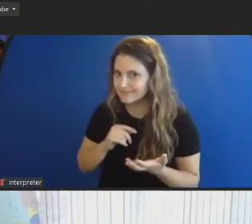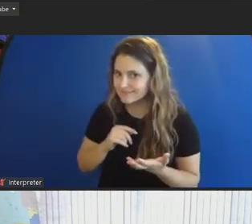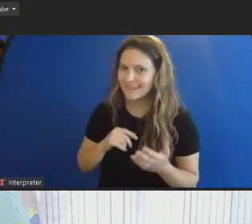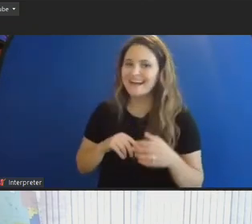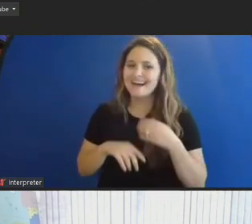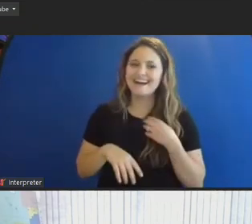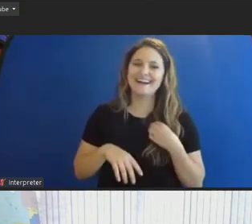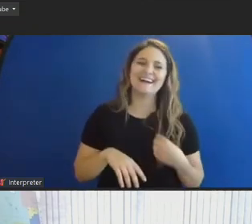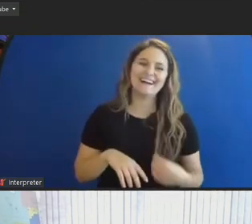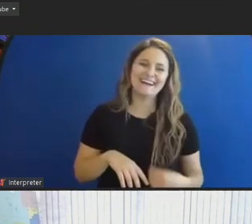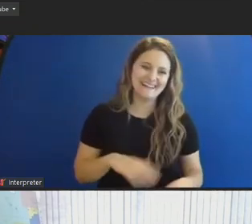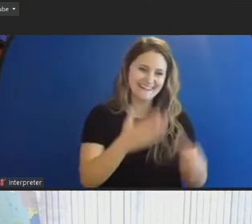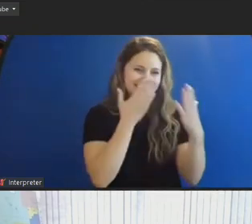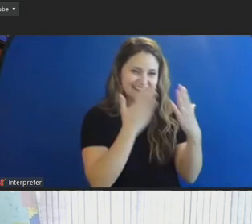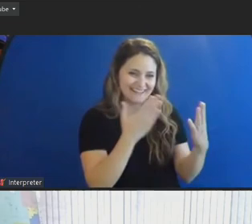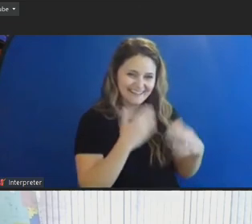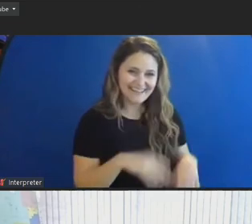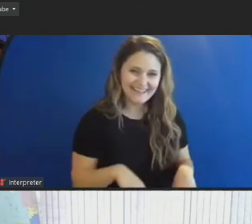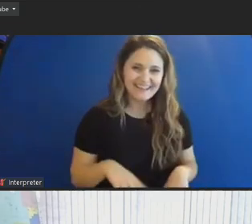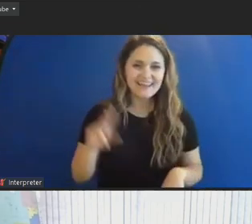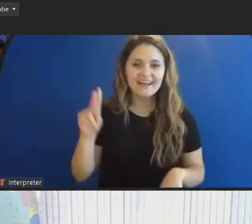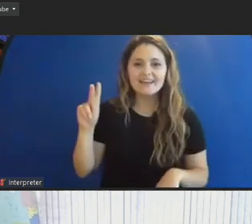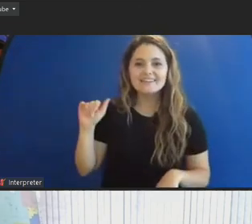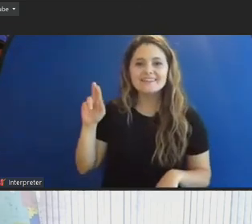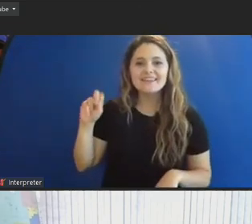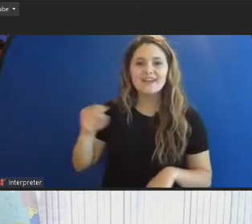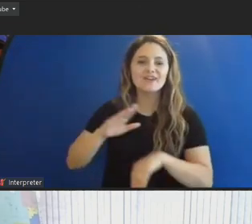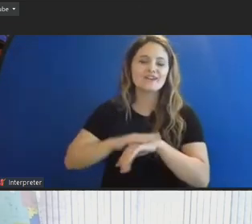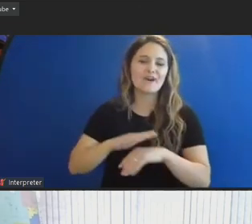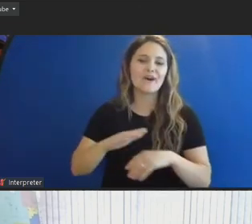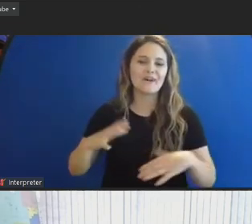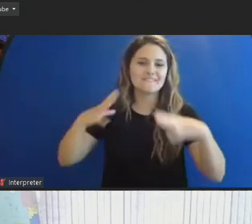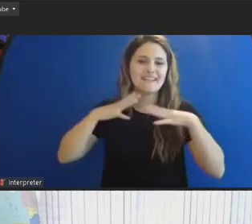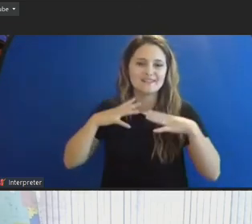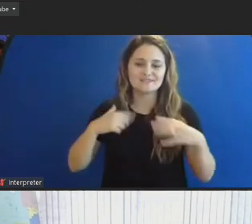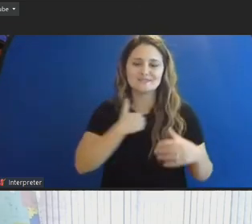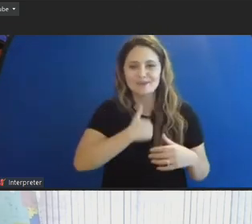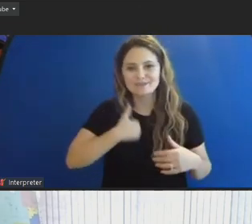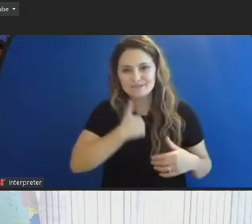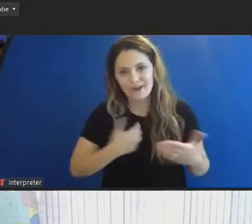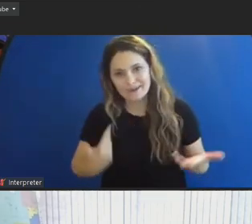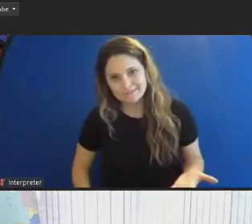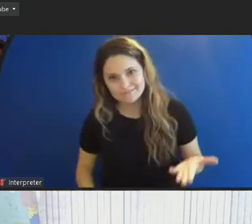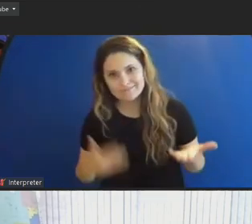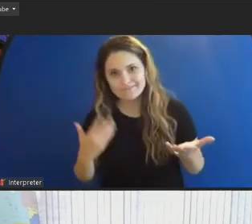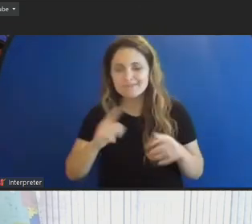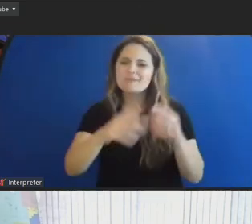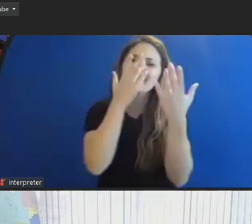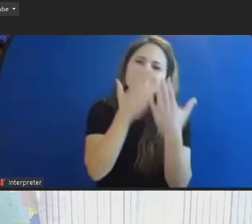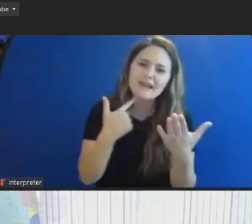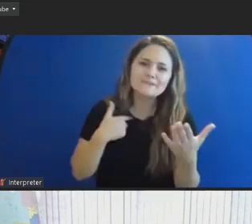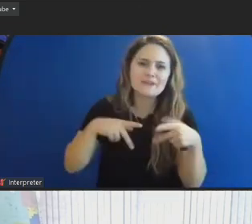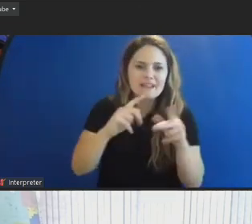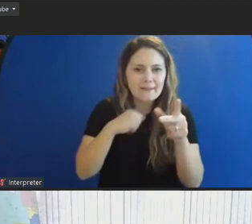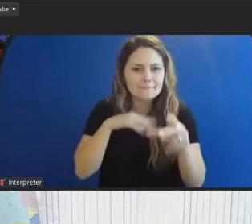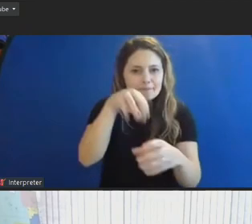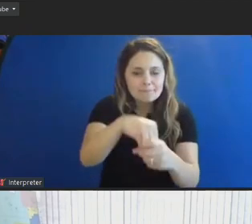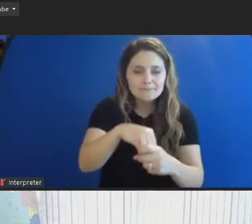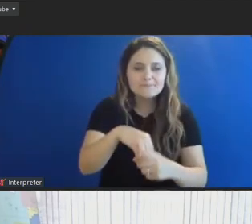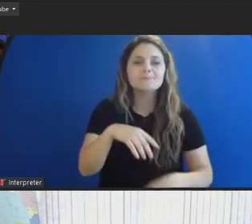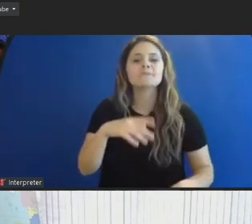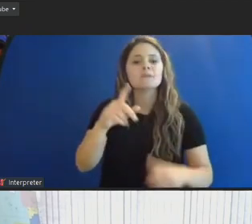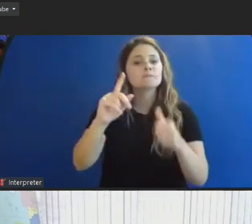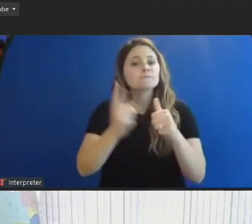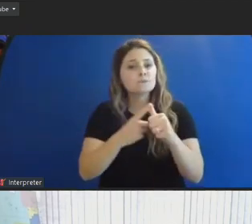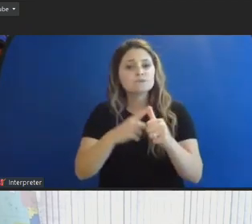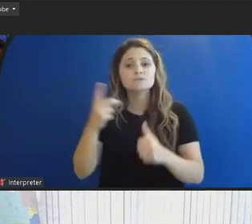that. Well, Karen's on vacation, so you got the B team this week. But thank you for having me. And first of all,